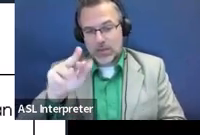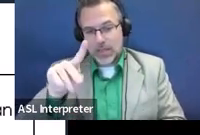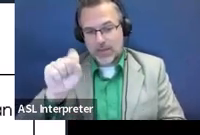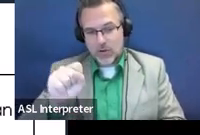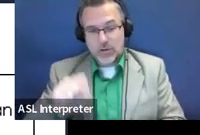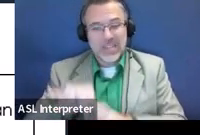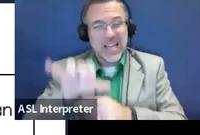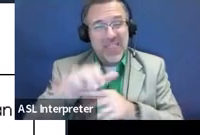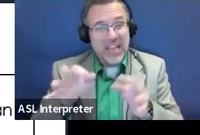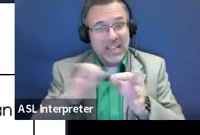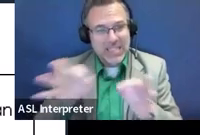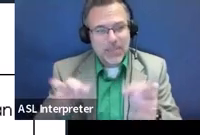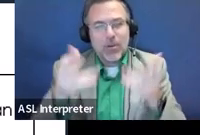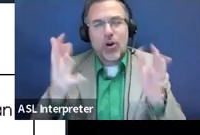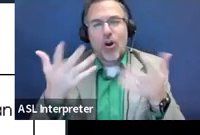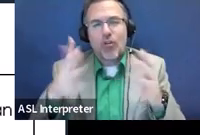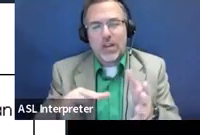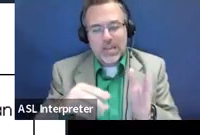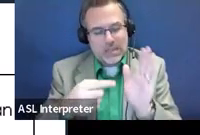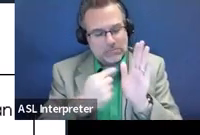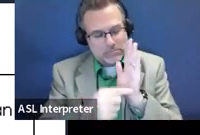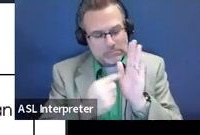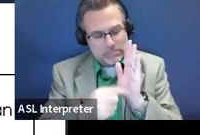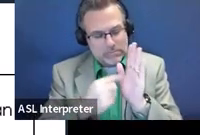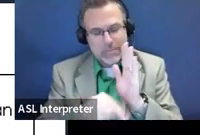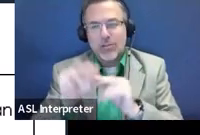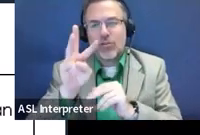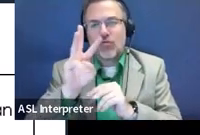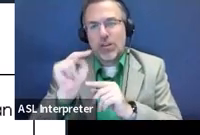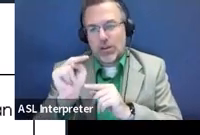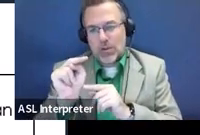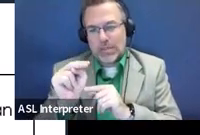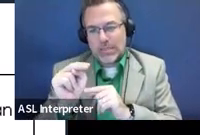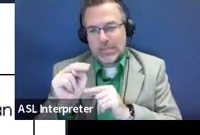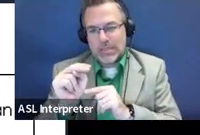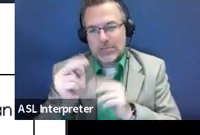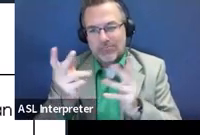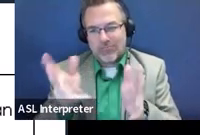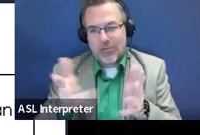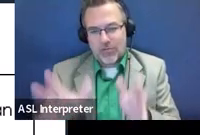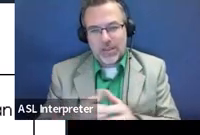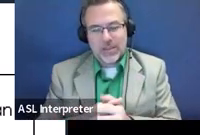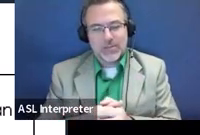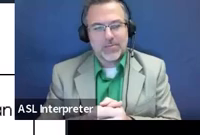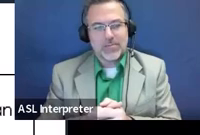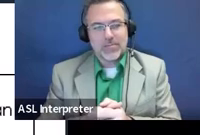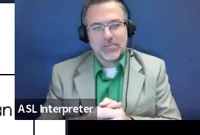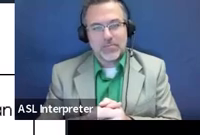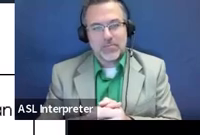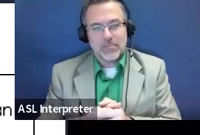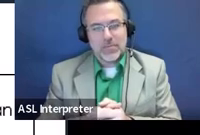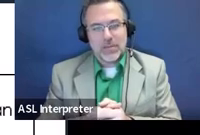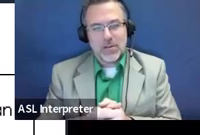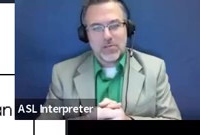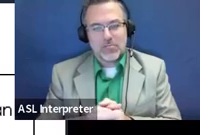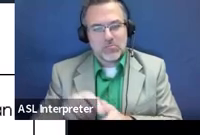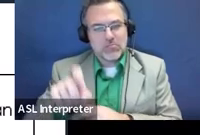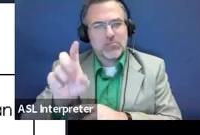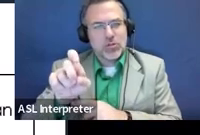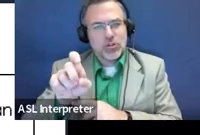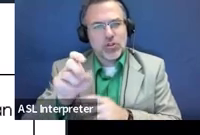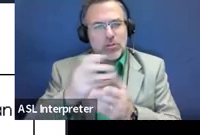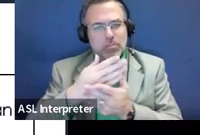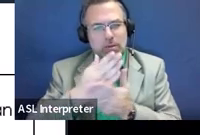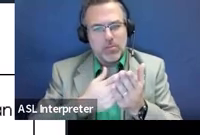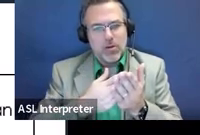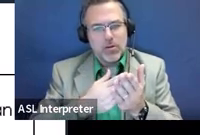notice itself. So hopefully that's there for everybody. And that's part of it being included